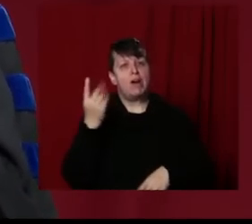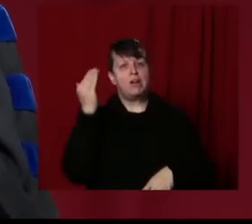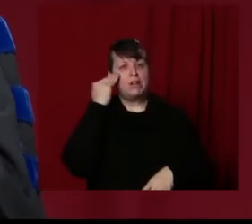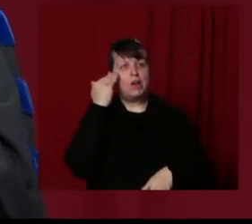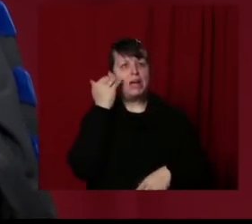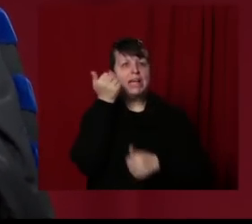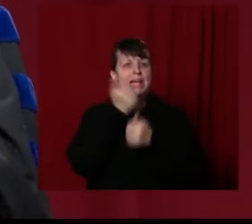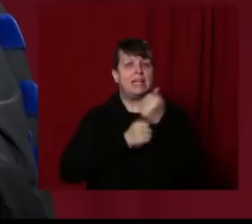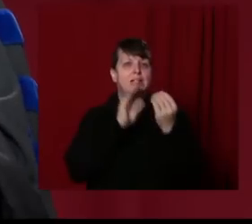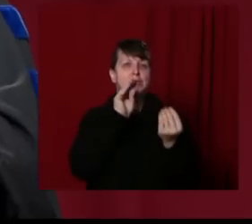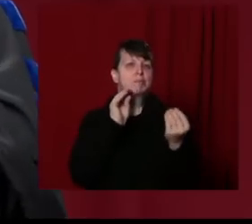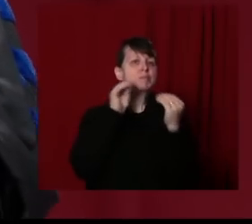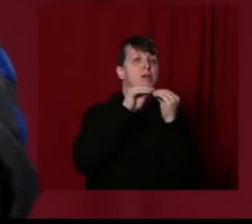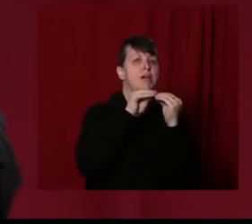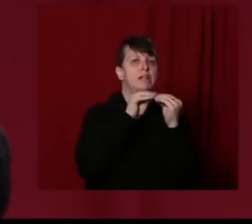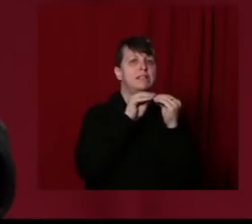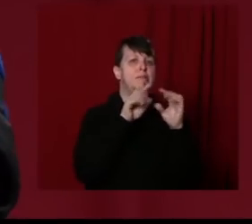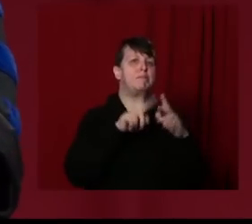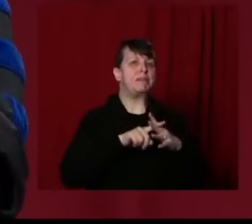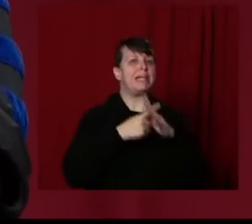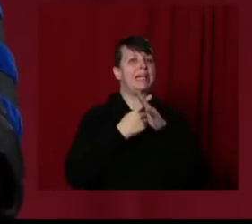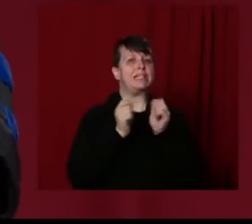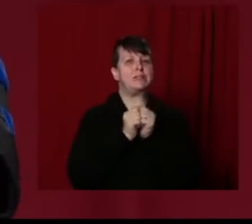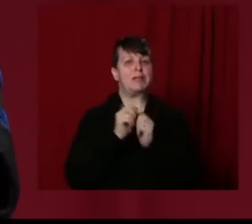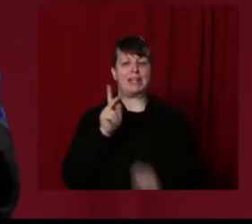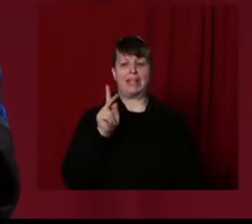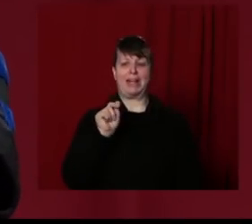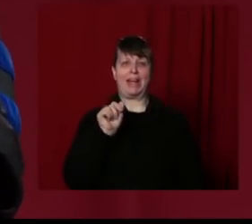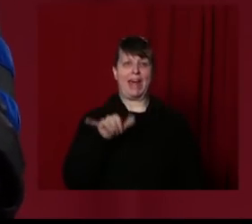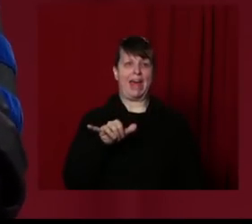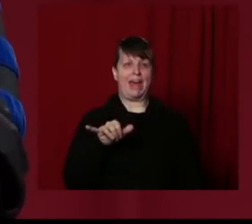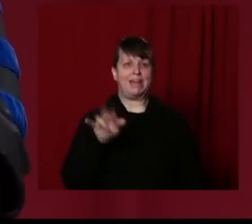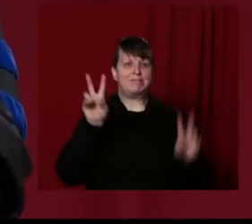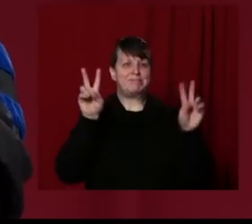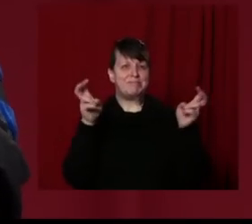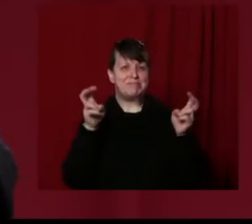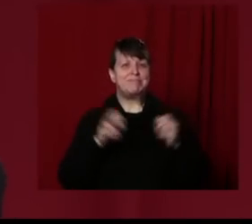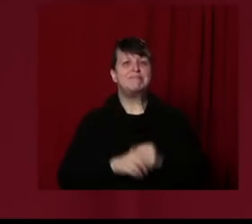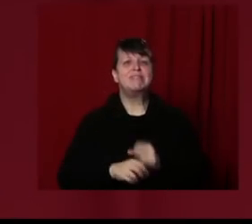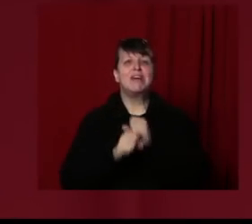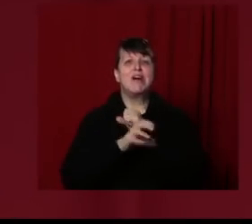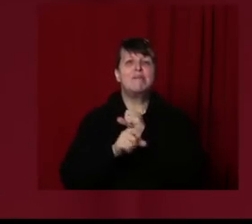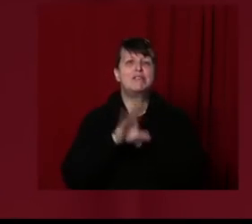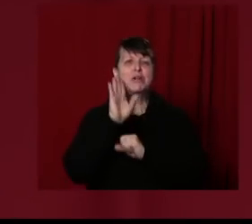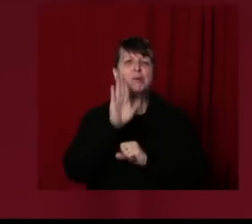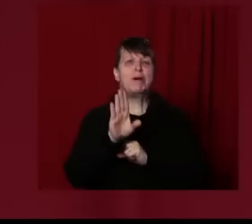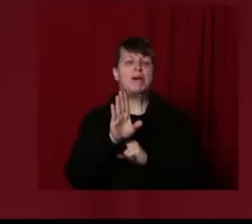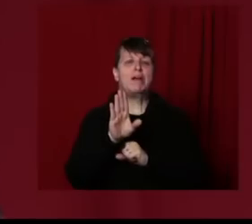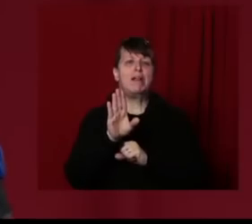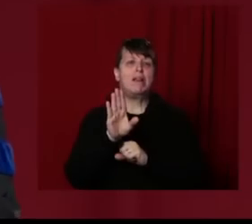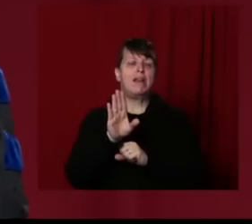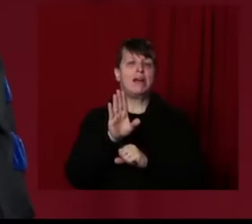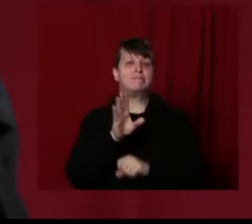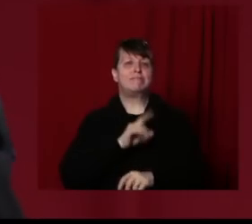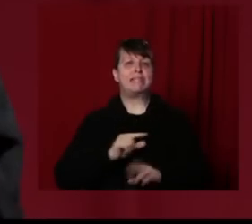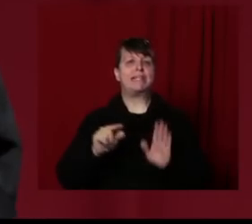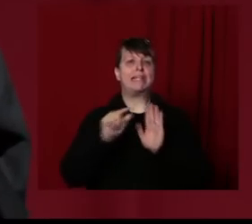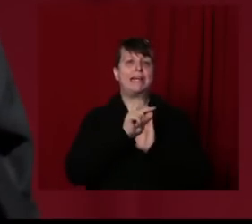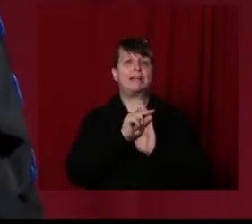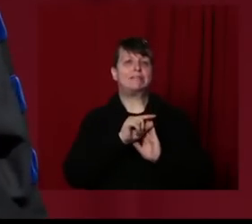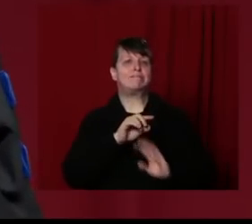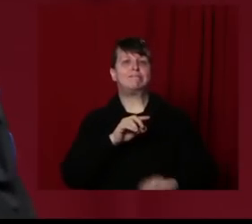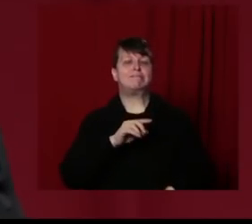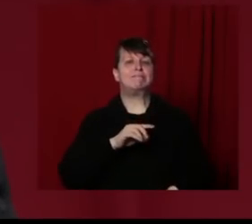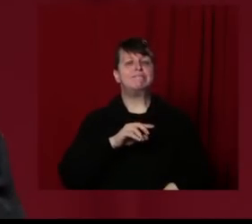kiss begins with K, and that commercials literally guilt couples into buying something for each